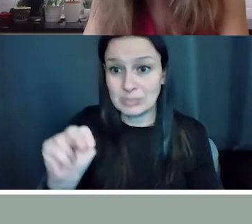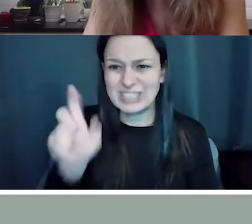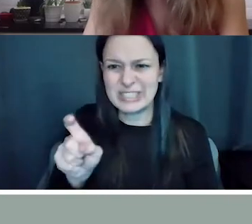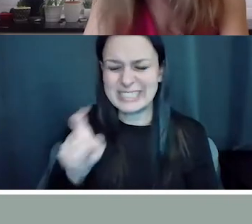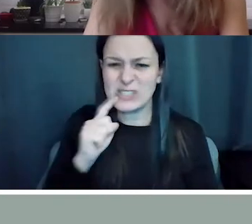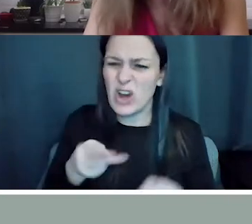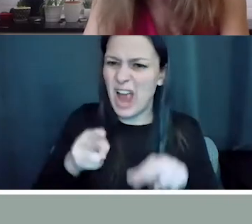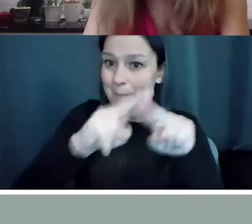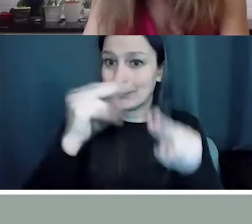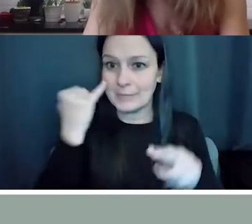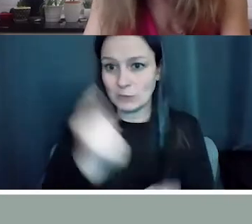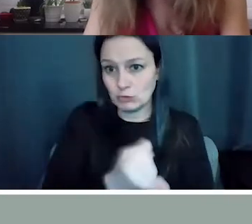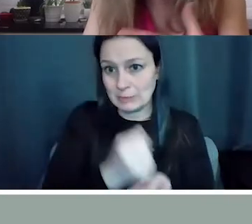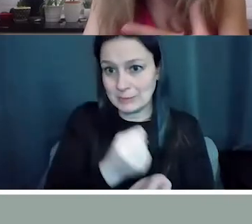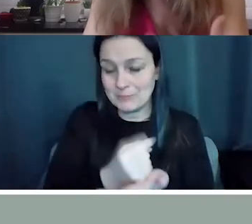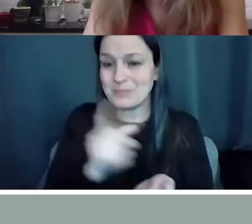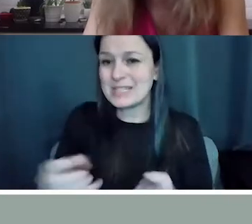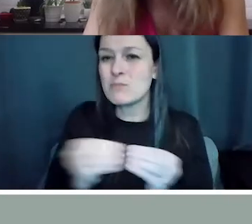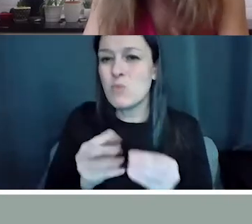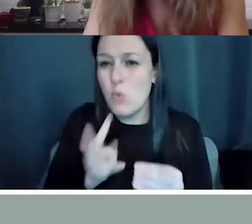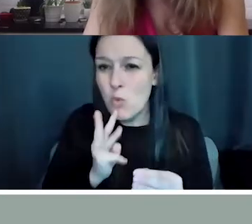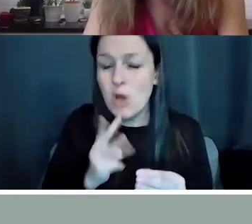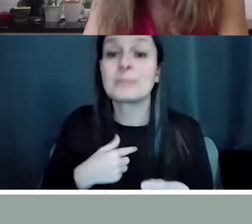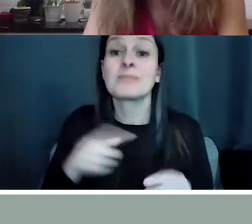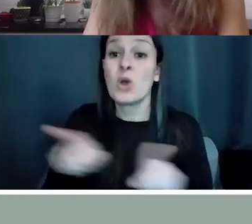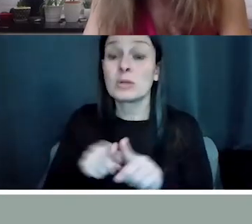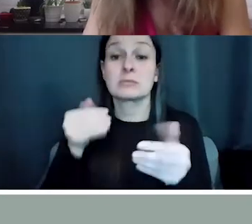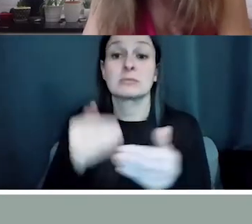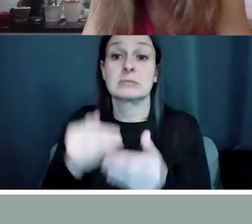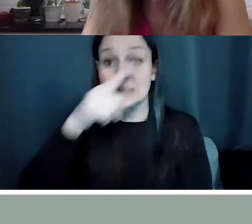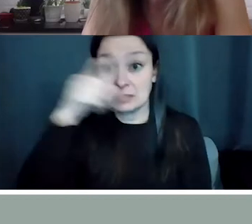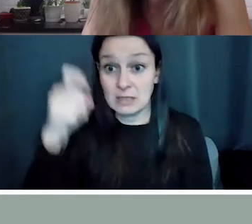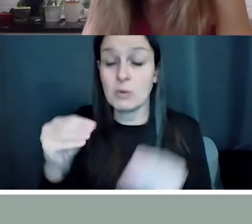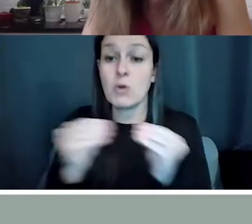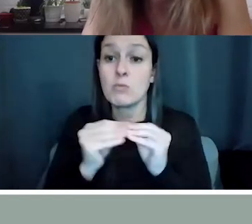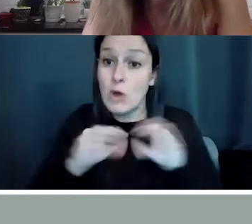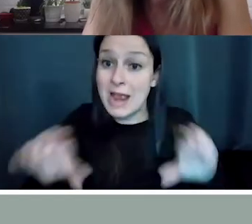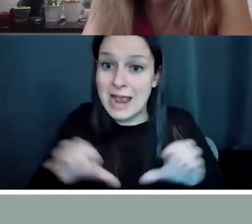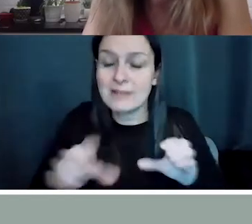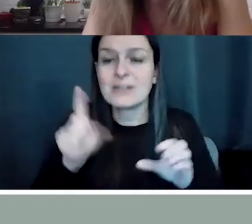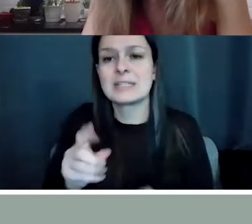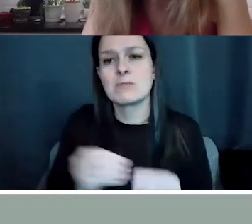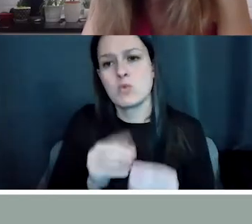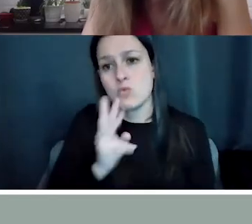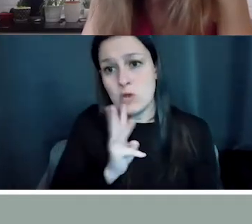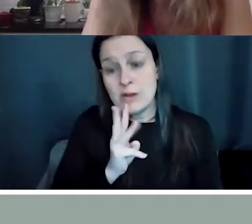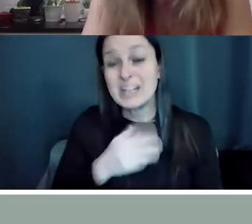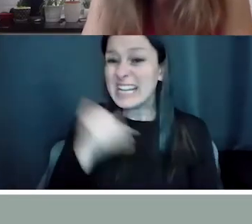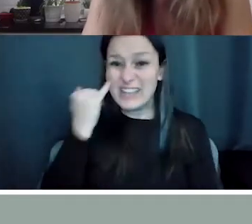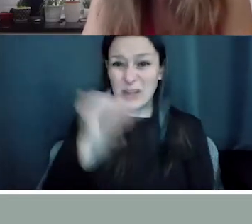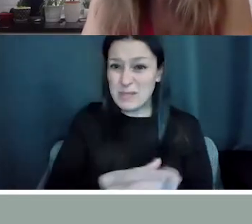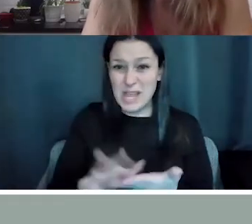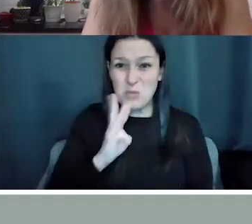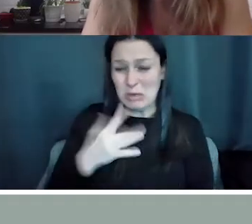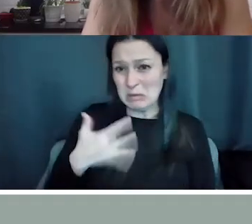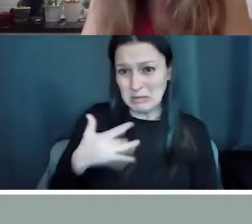when you're going through treatment. And as we get into summer, as you get more active, and if plain water isn't appealing, that's